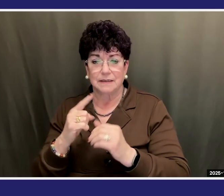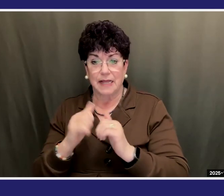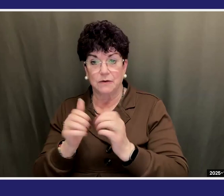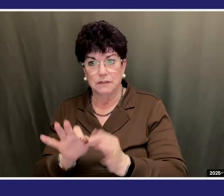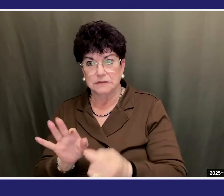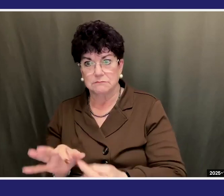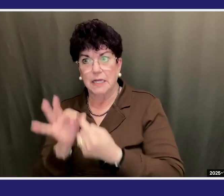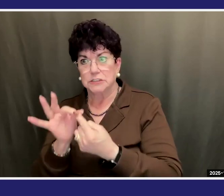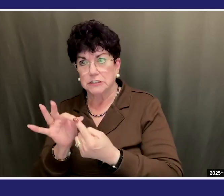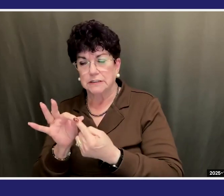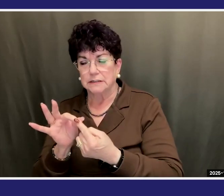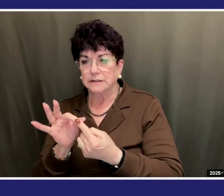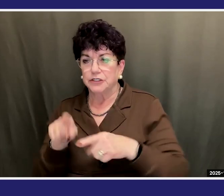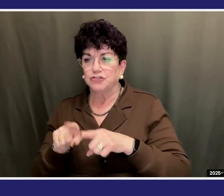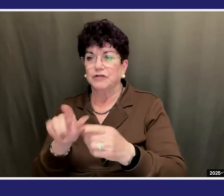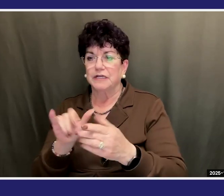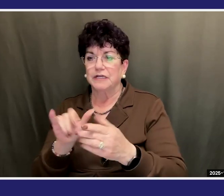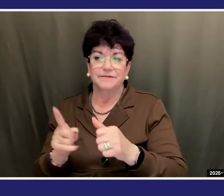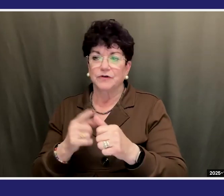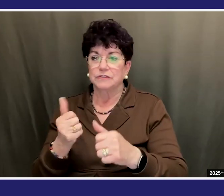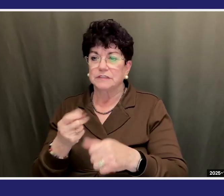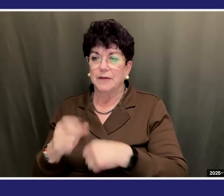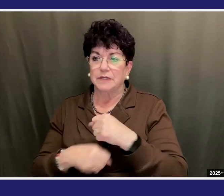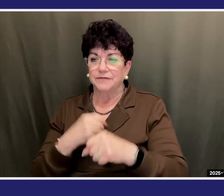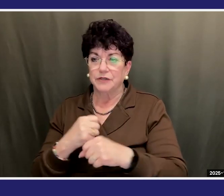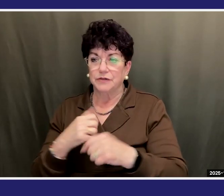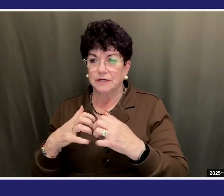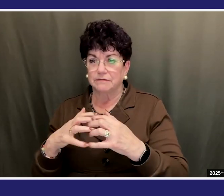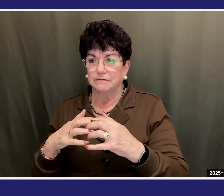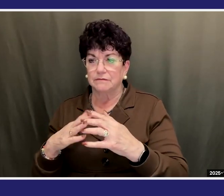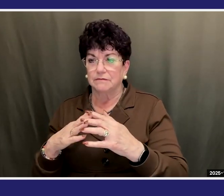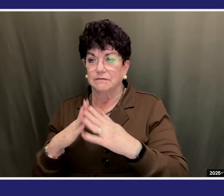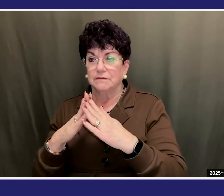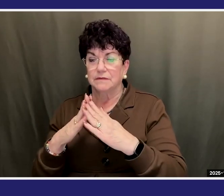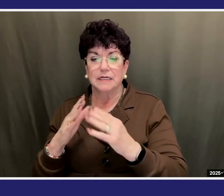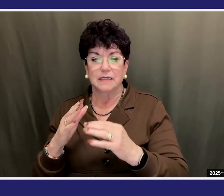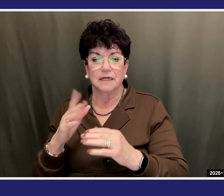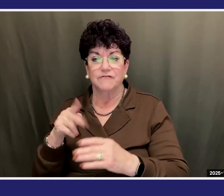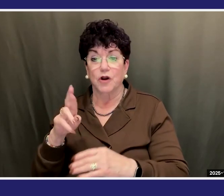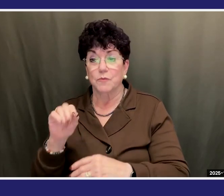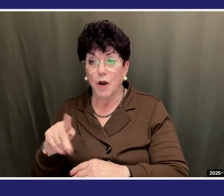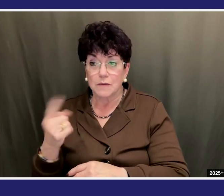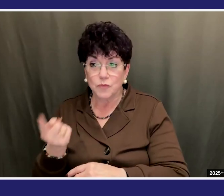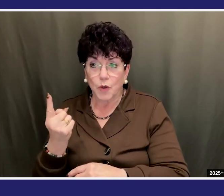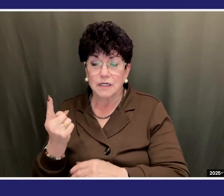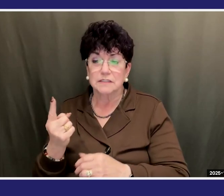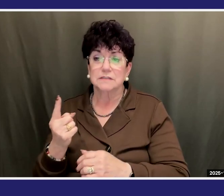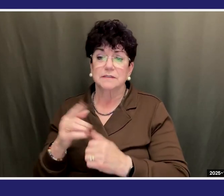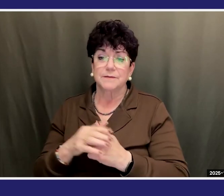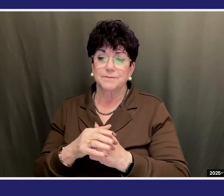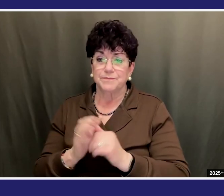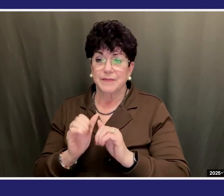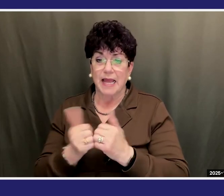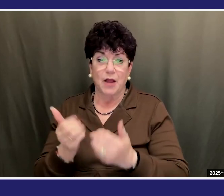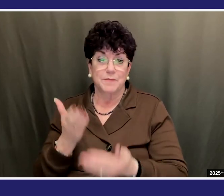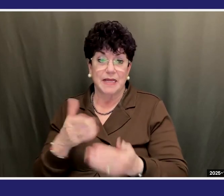in these first couple of years of implementation of Prop 1, how they